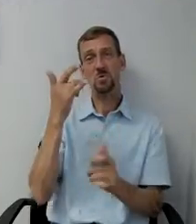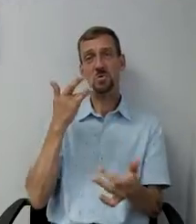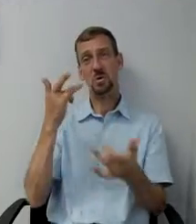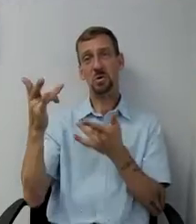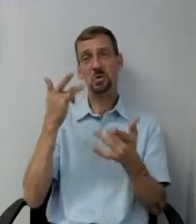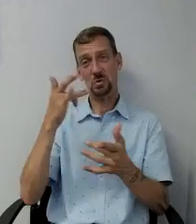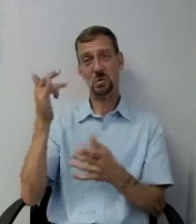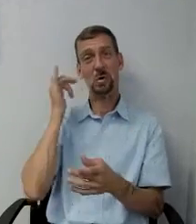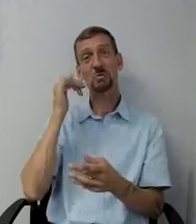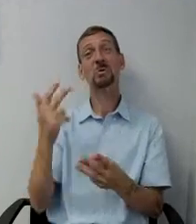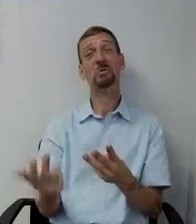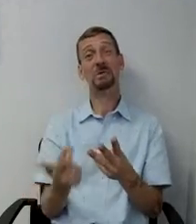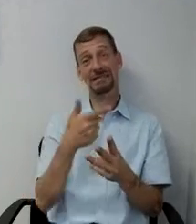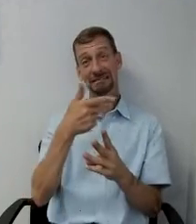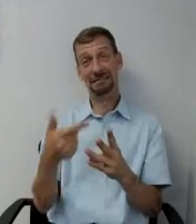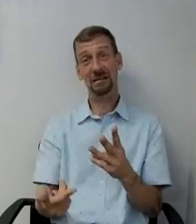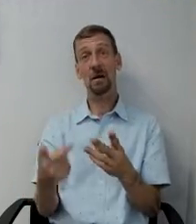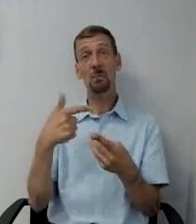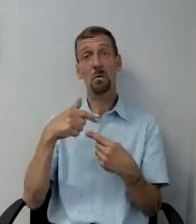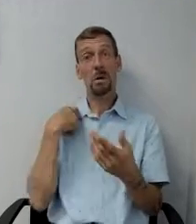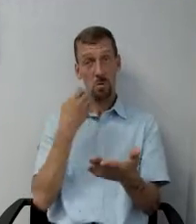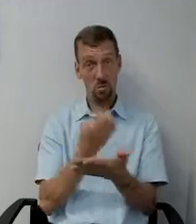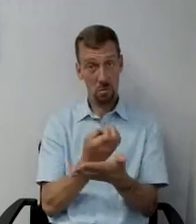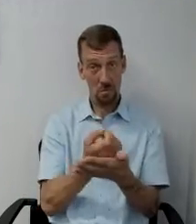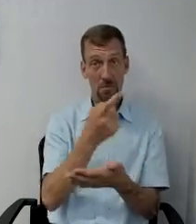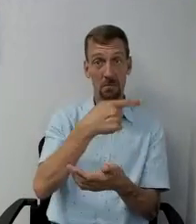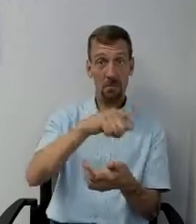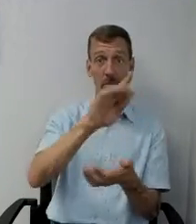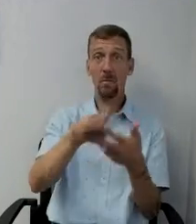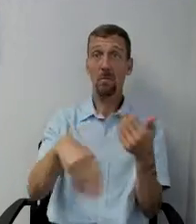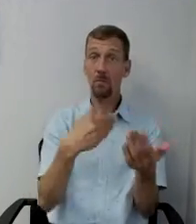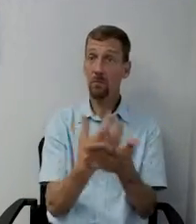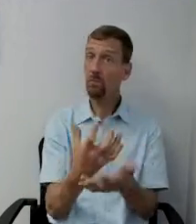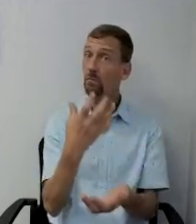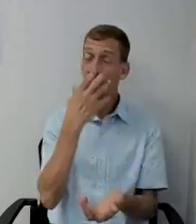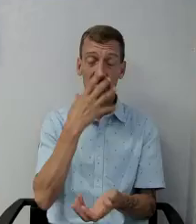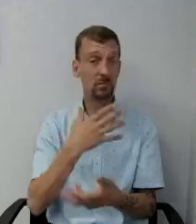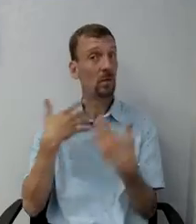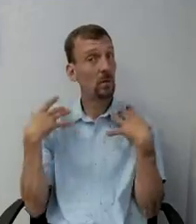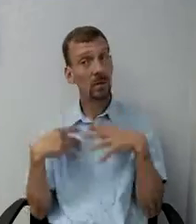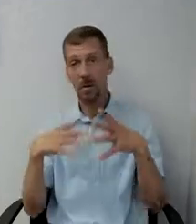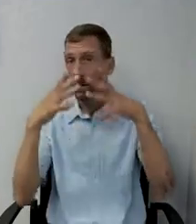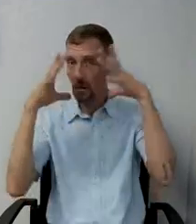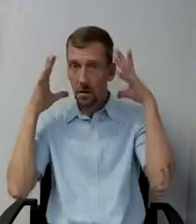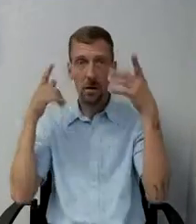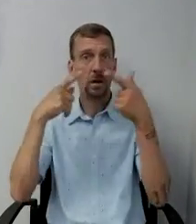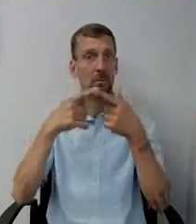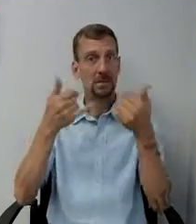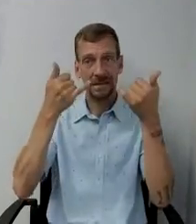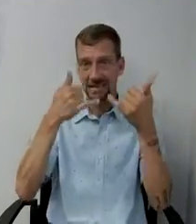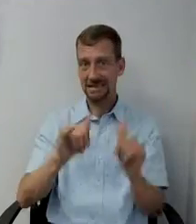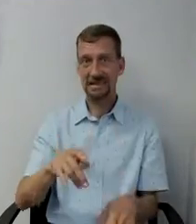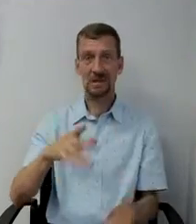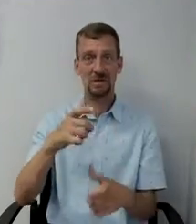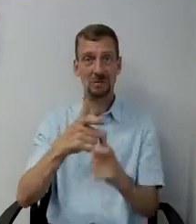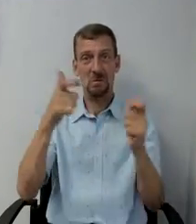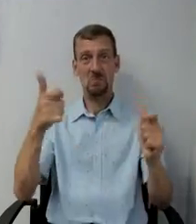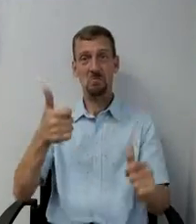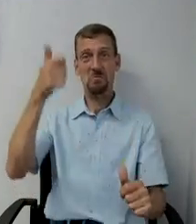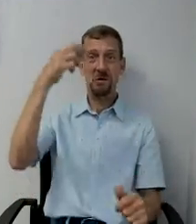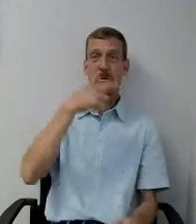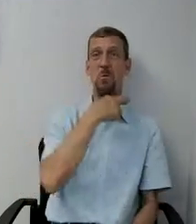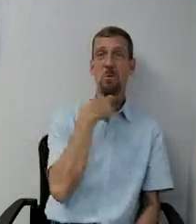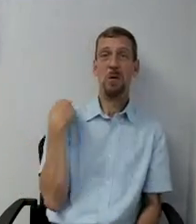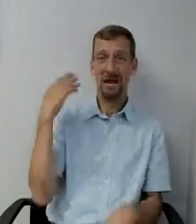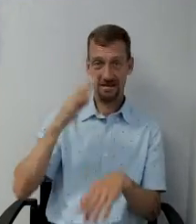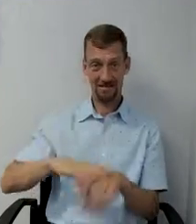We certainly were equipping them with all the personal protective equipment and everything, but you're still at greater risk than you and